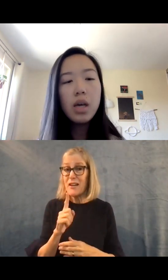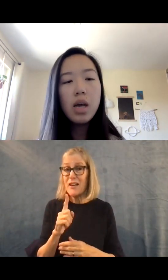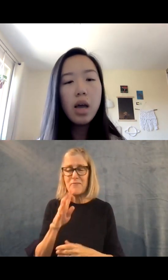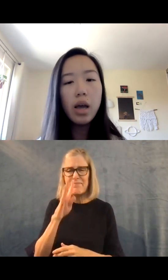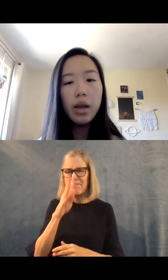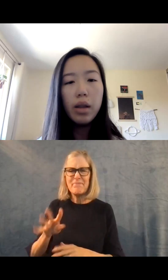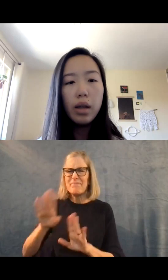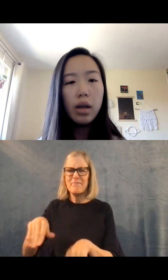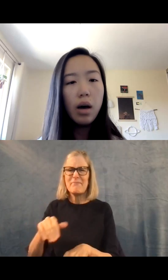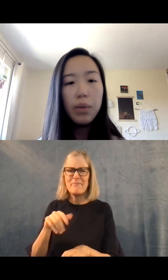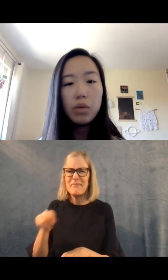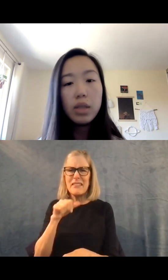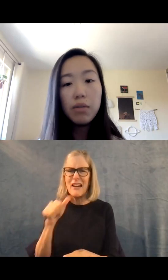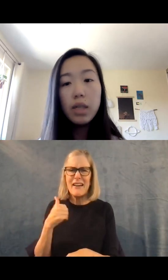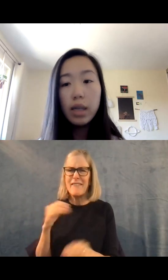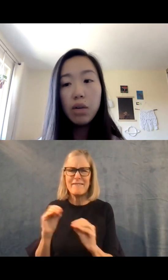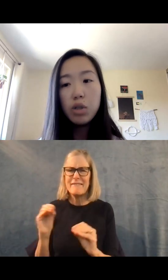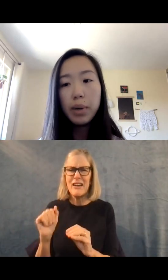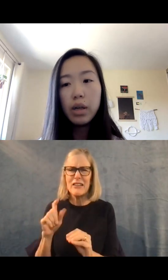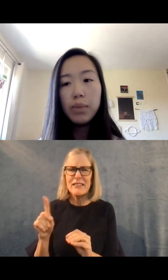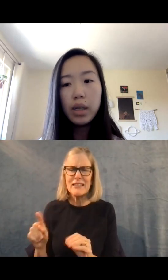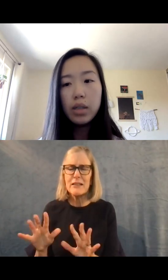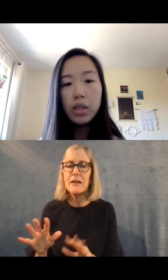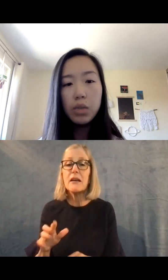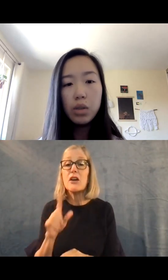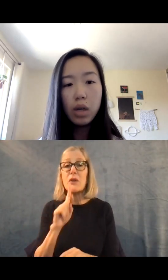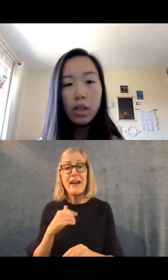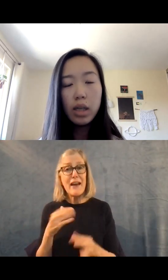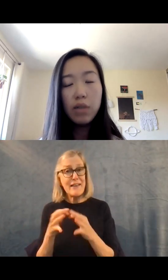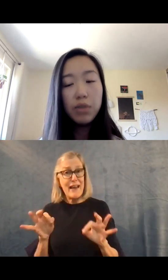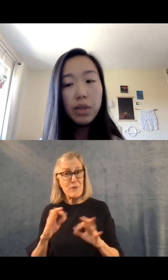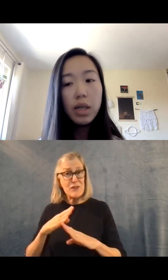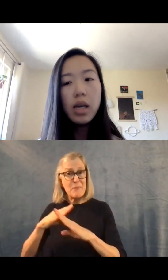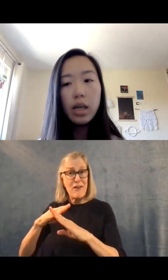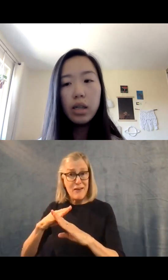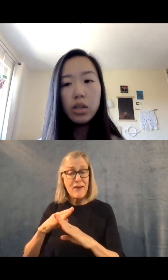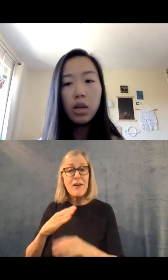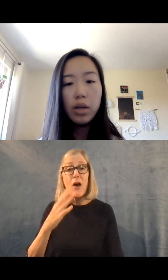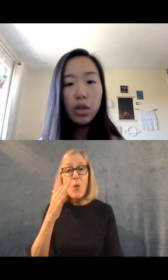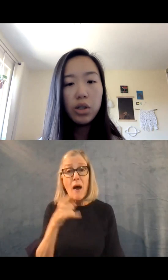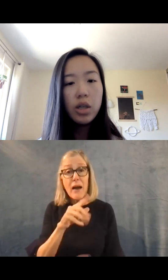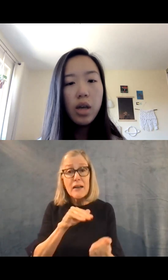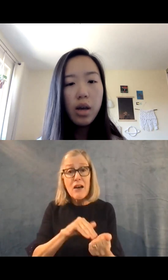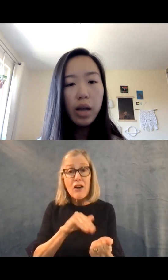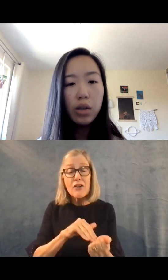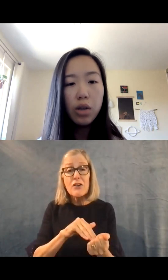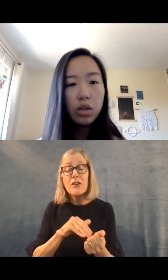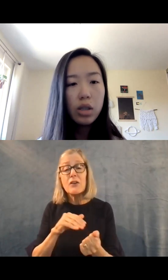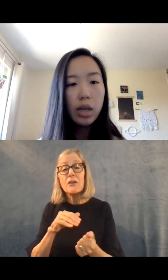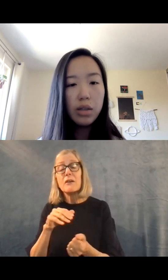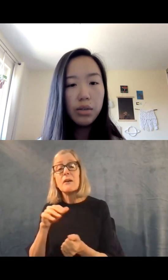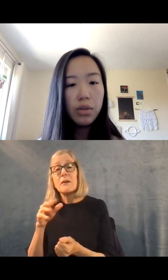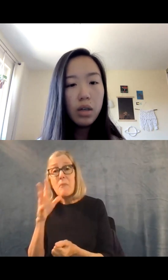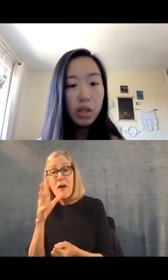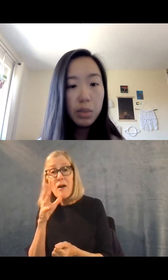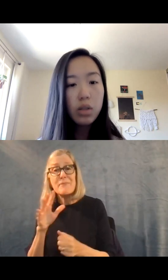symptoms. And then there was definitely a language barrier because she was not exactly fluent in English. And the doctor